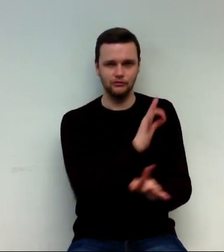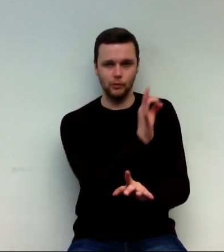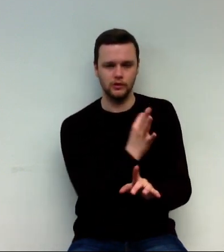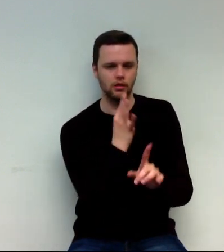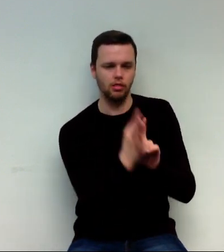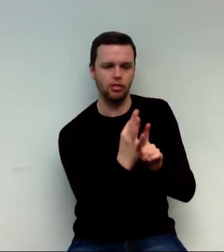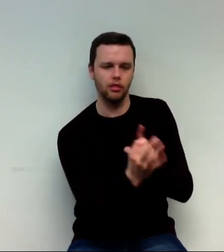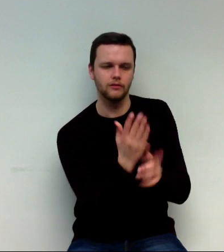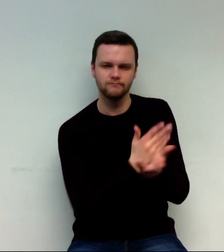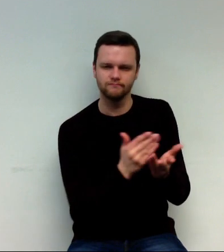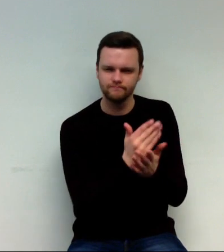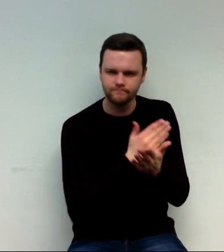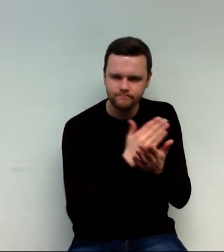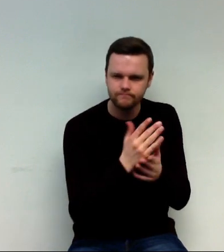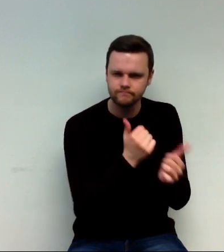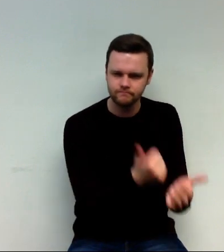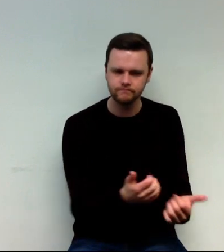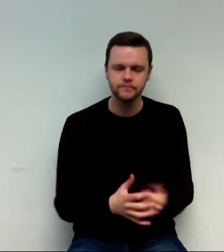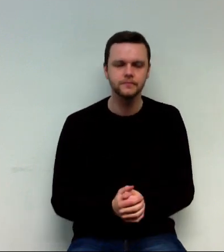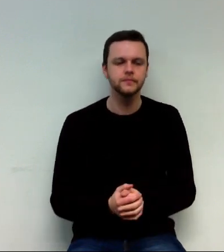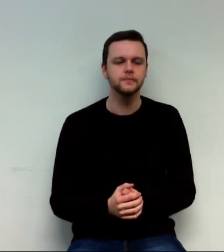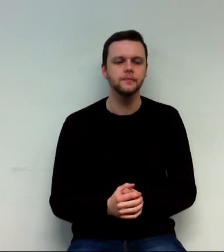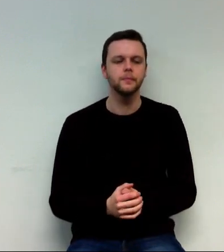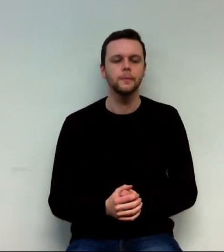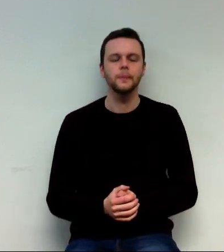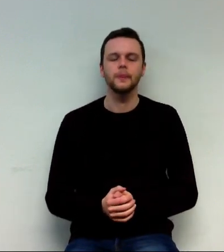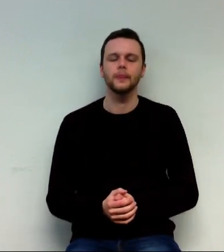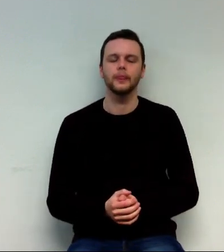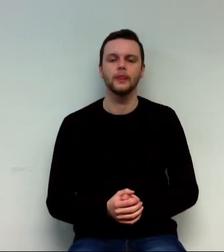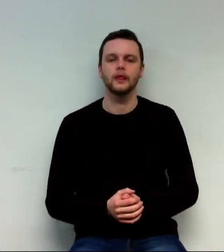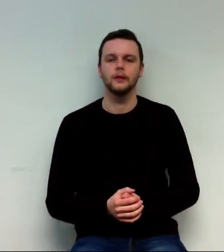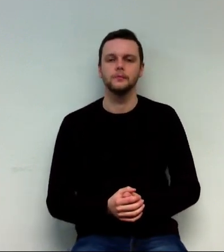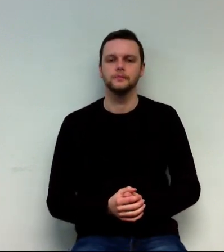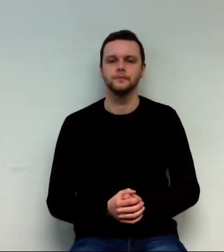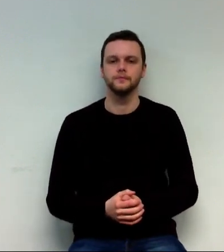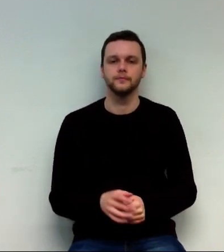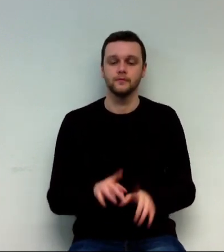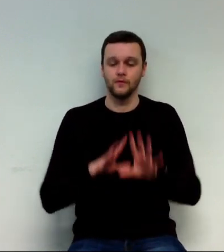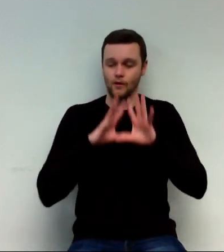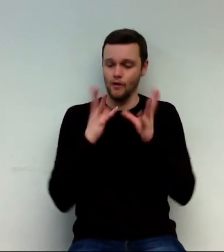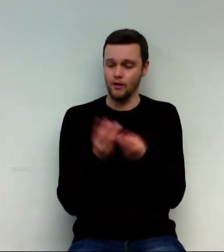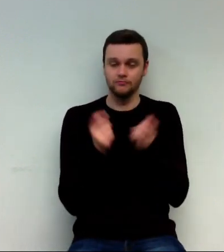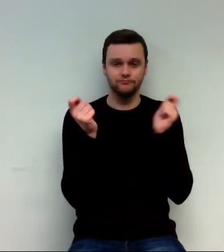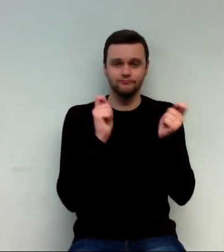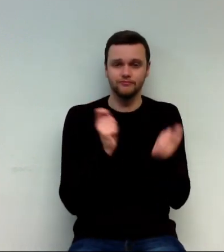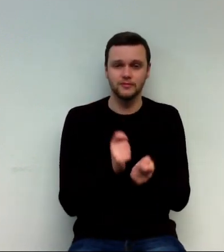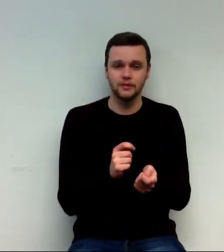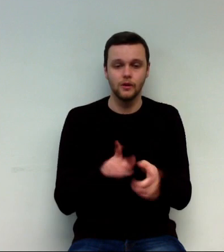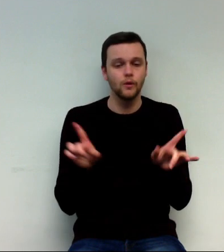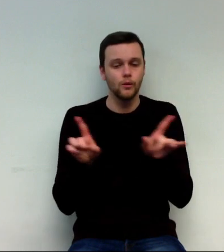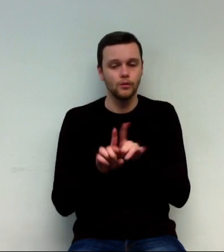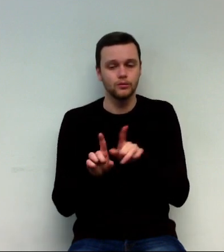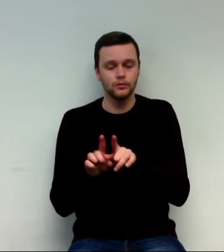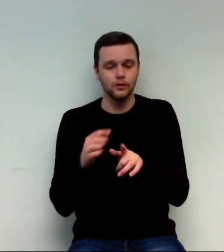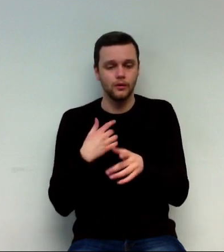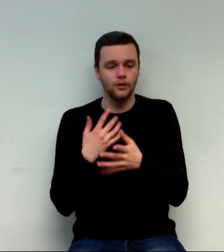ask in Ed Fringeware. But we do have... for all the adaptations we're talking about, we've got much